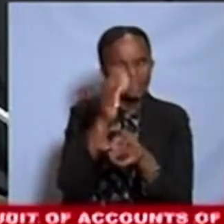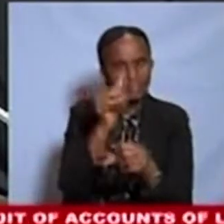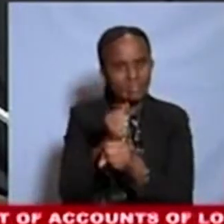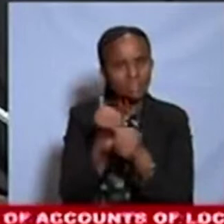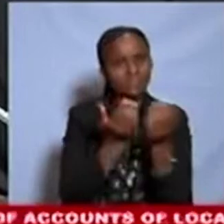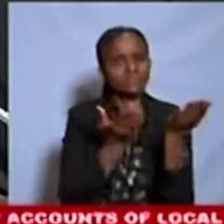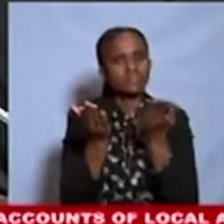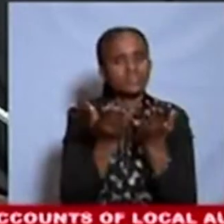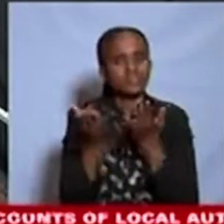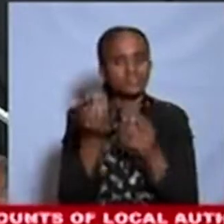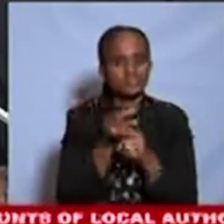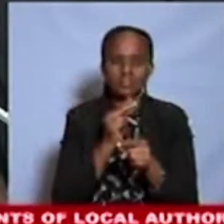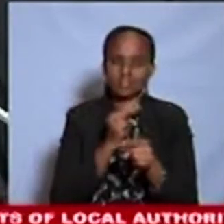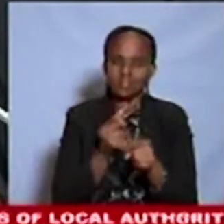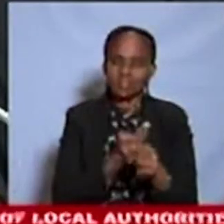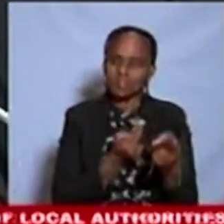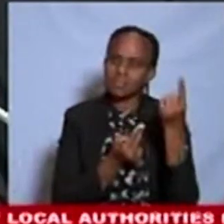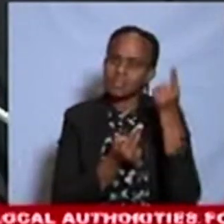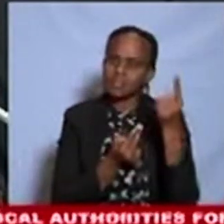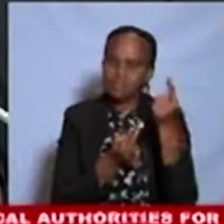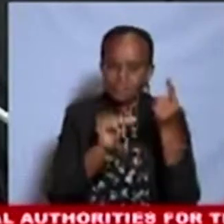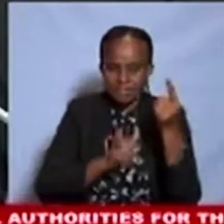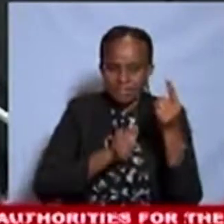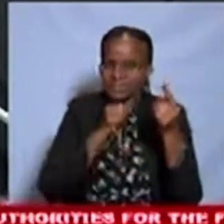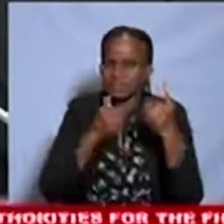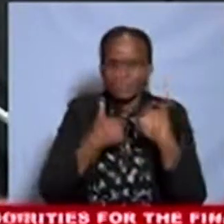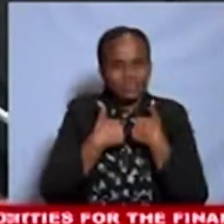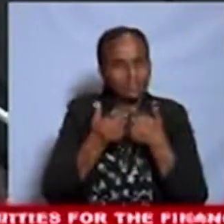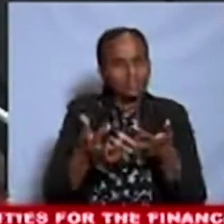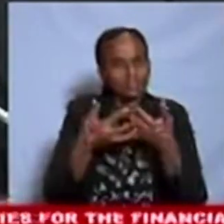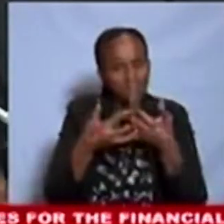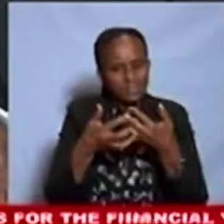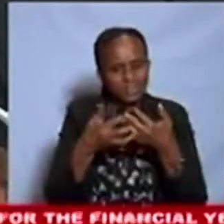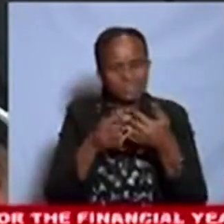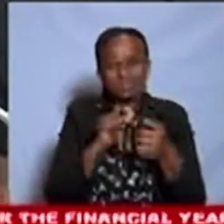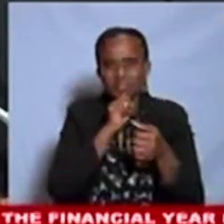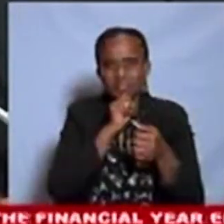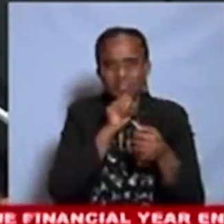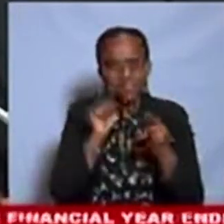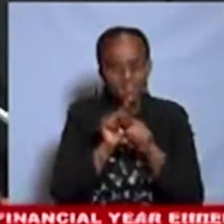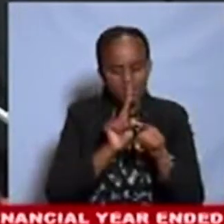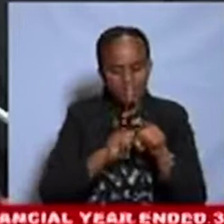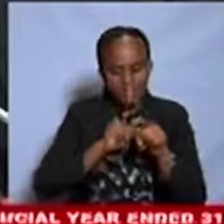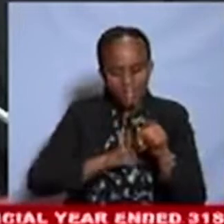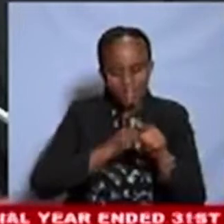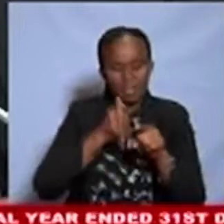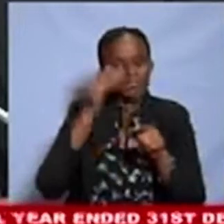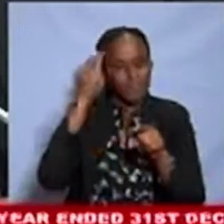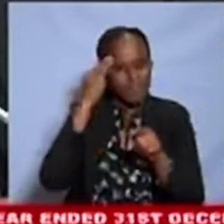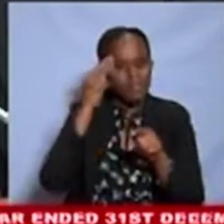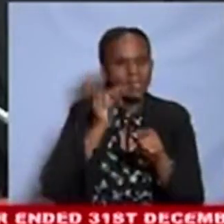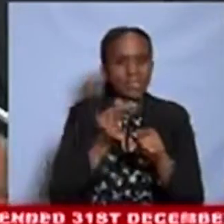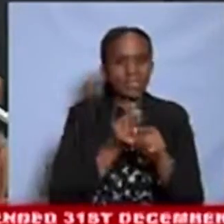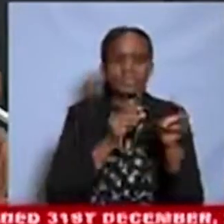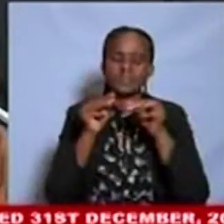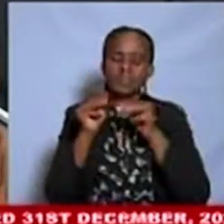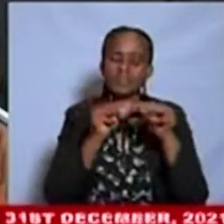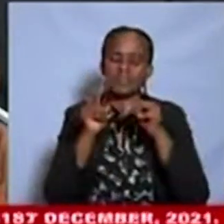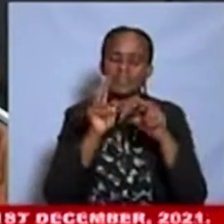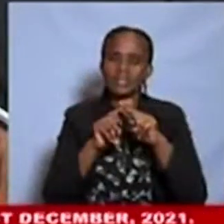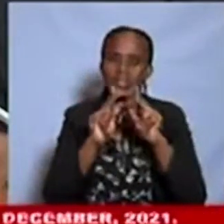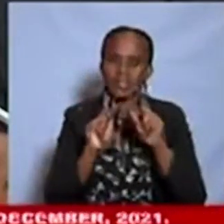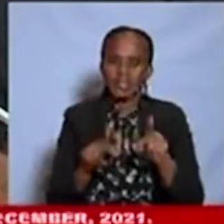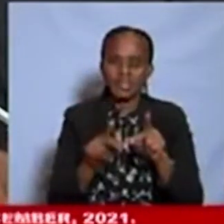us. One, because we don't have the machinery of our own, and that we realize as management. No wonder, Chair,